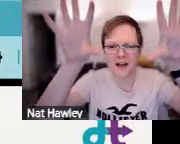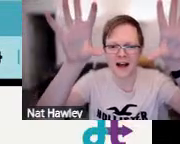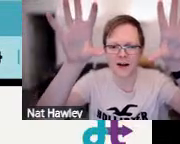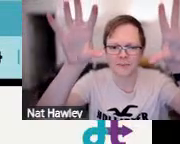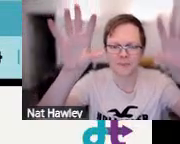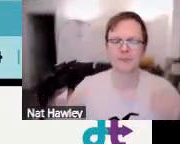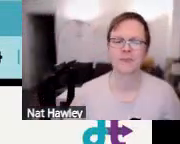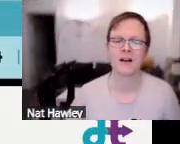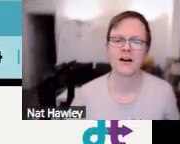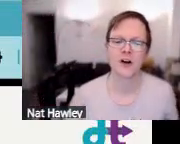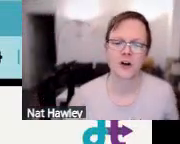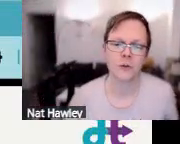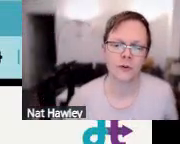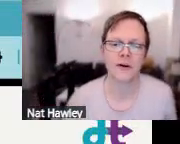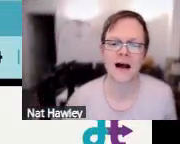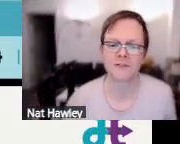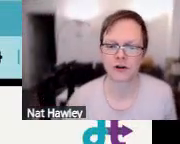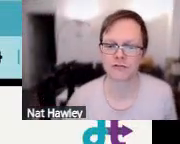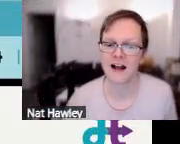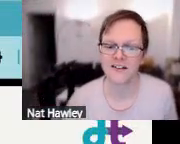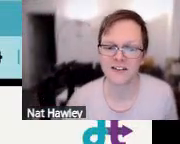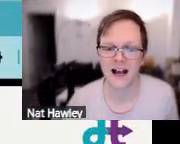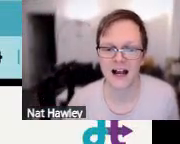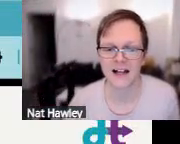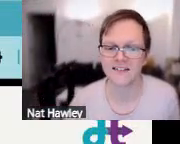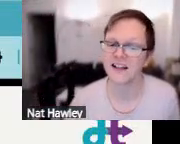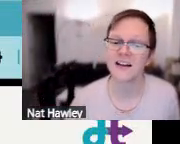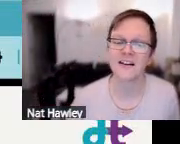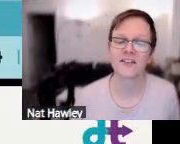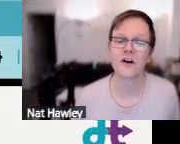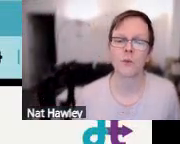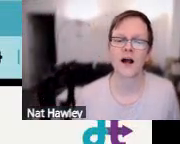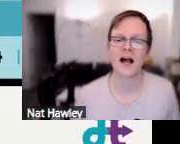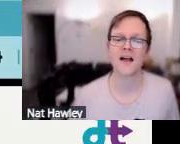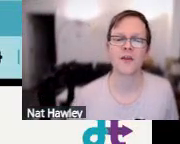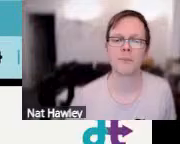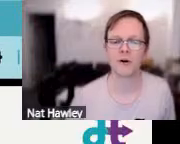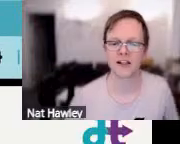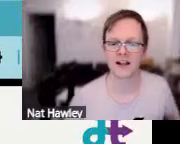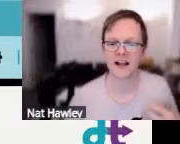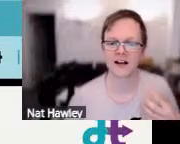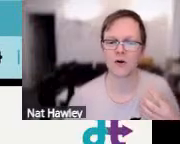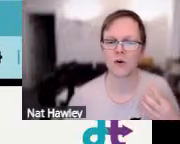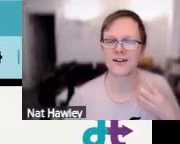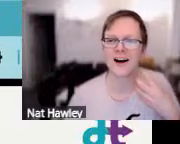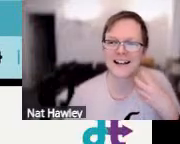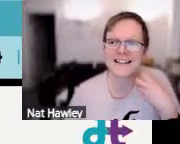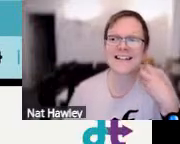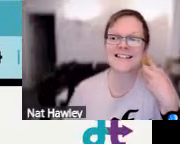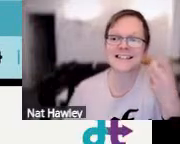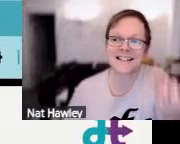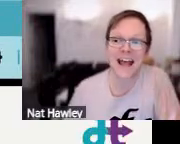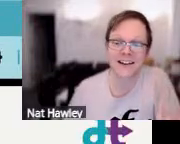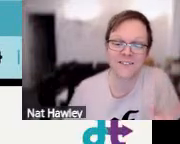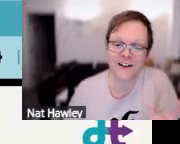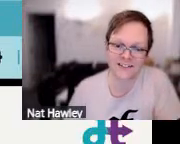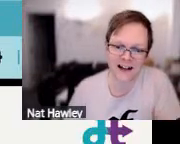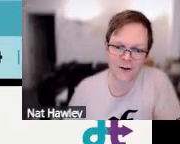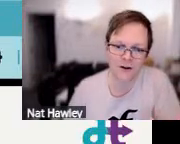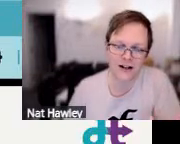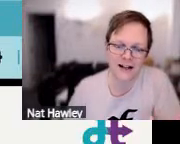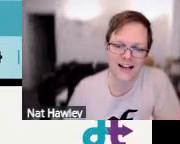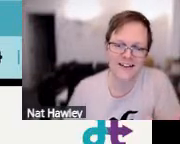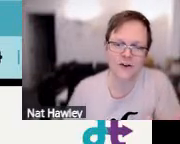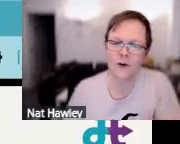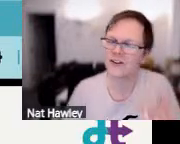little bit of that. You also have Tourette's and tics, where the body, or you kind of need to get things